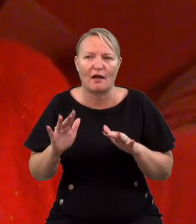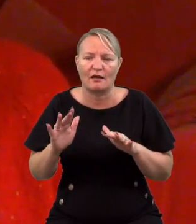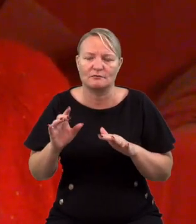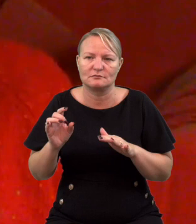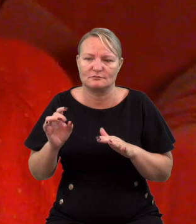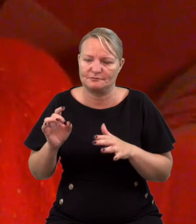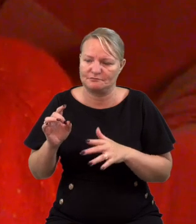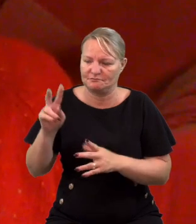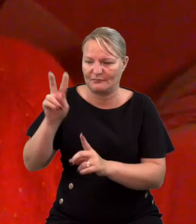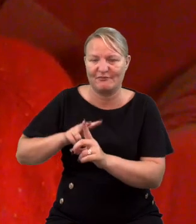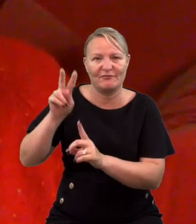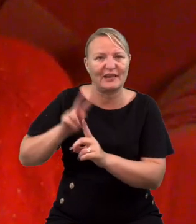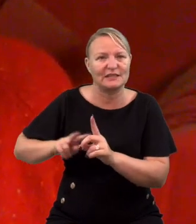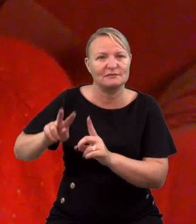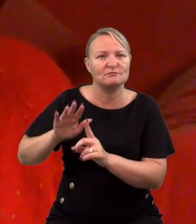the figurative realm.